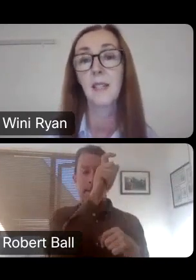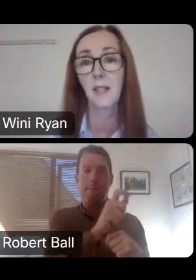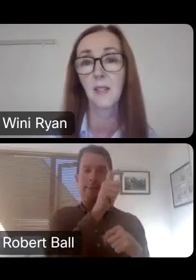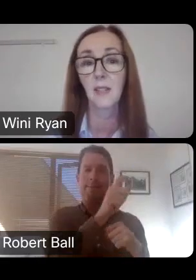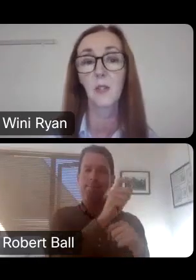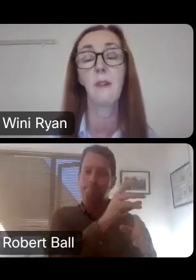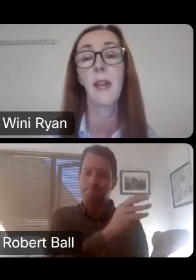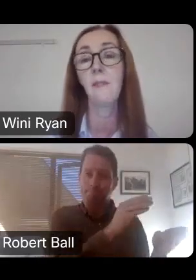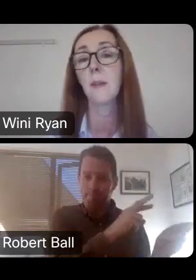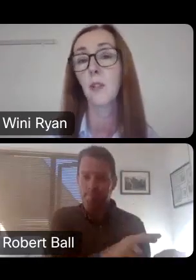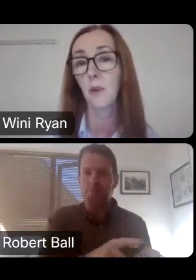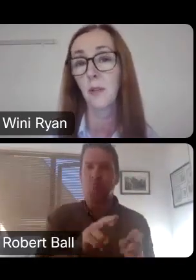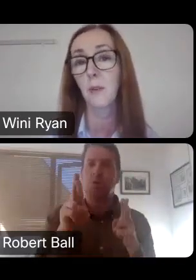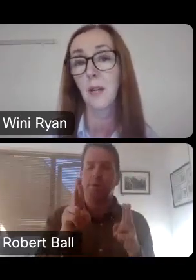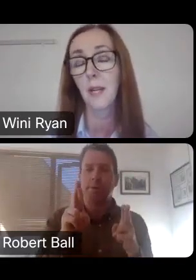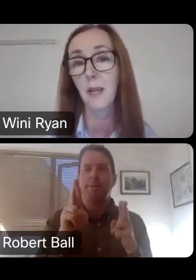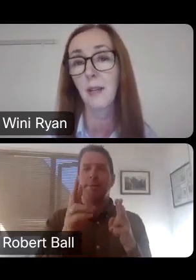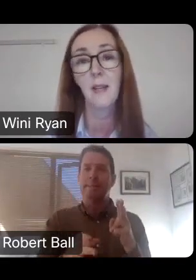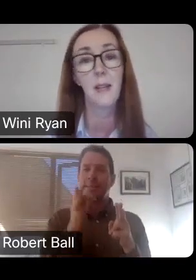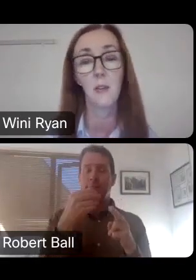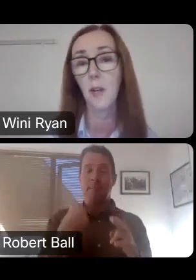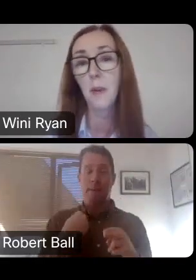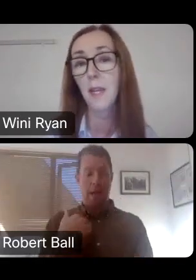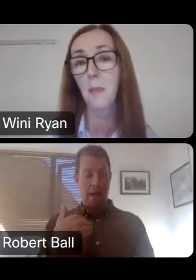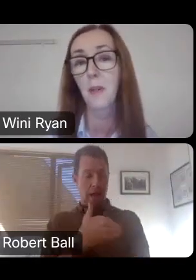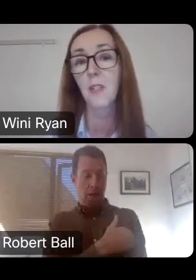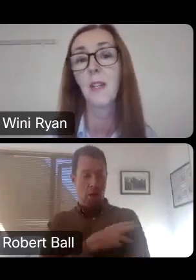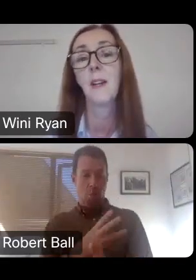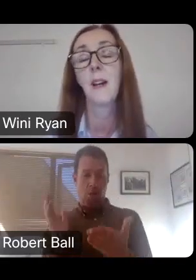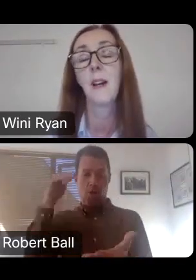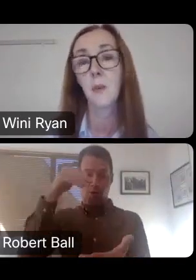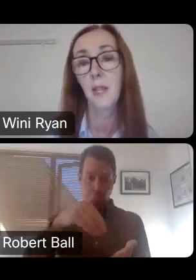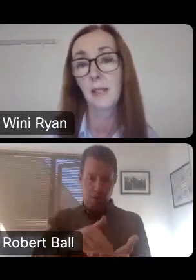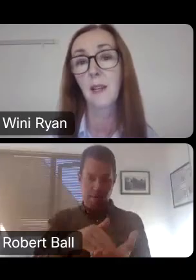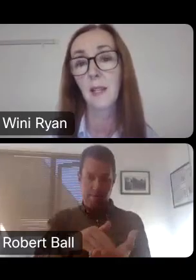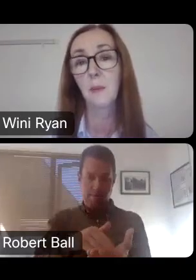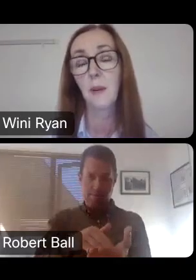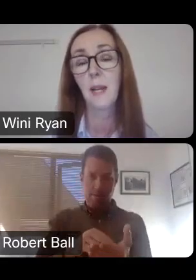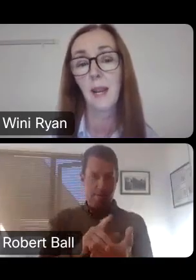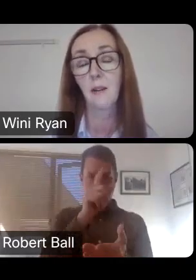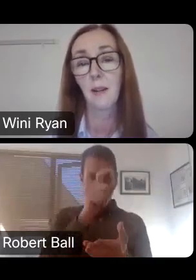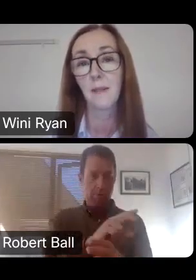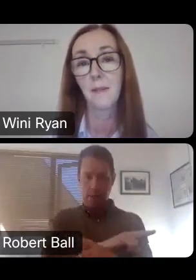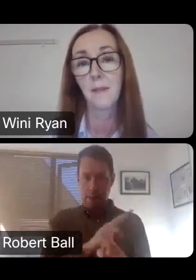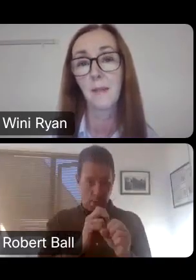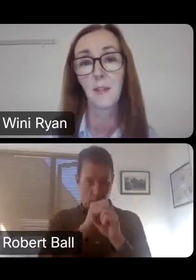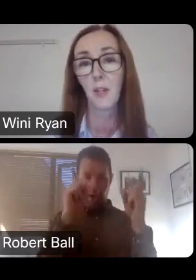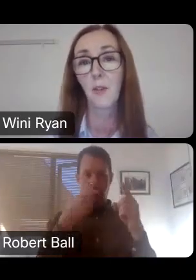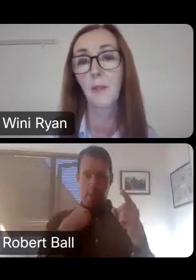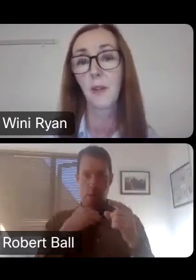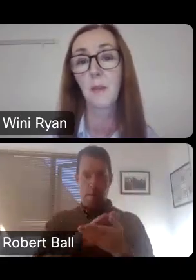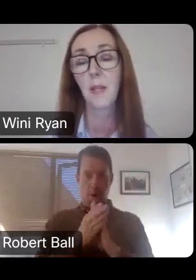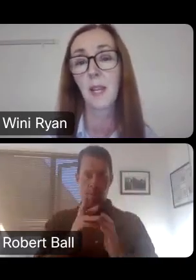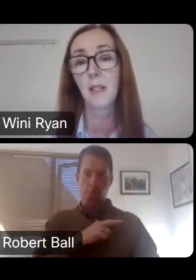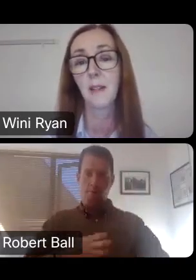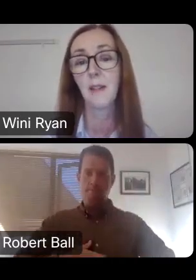in intensity. So if I was annoyed when I came in and you're not picking up on it, I'm going to escalate to being really angry. That's not good